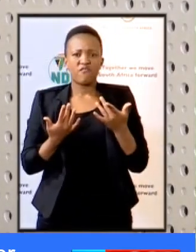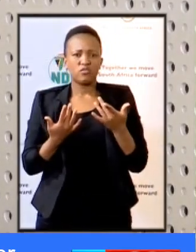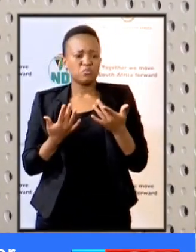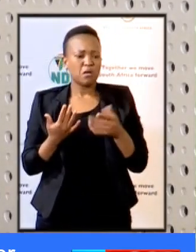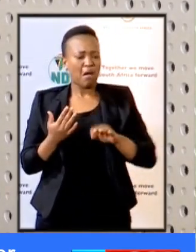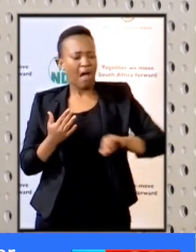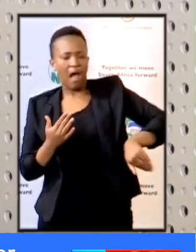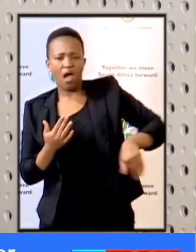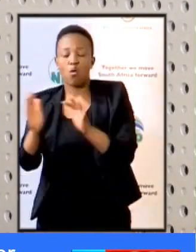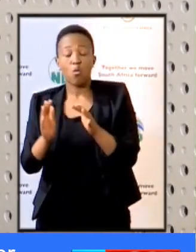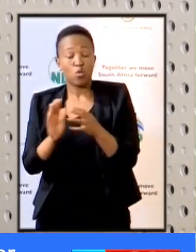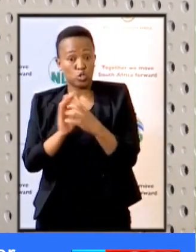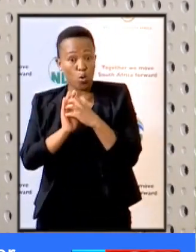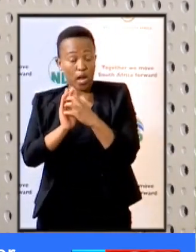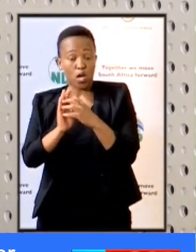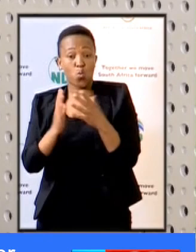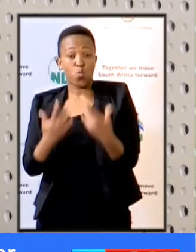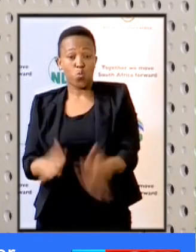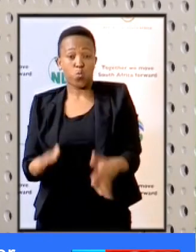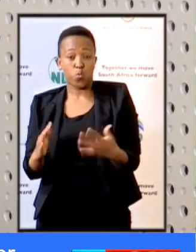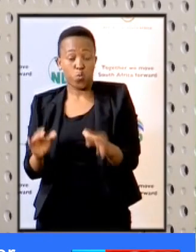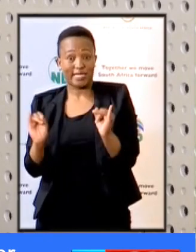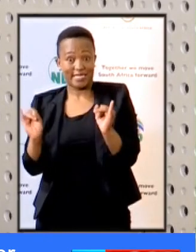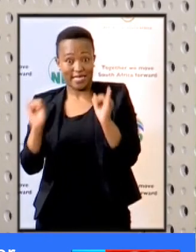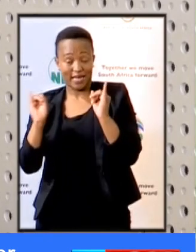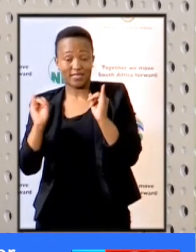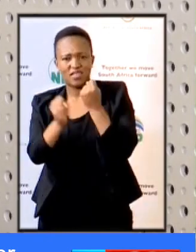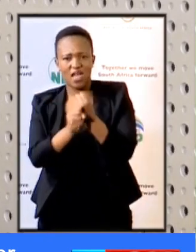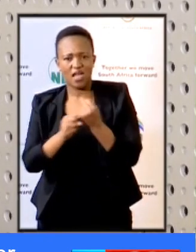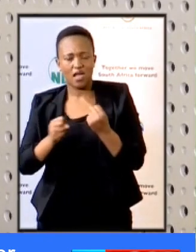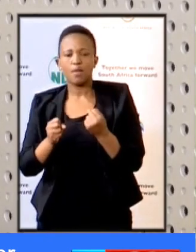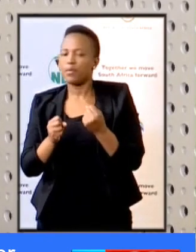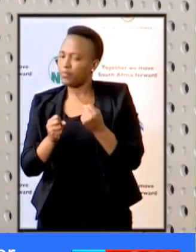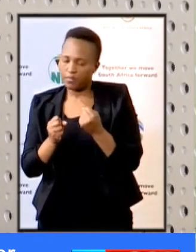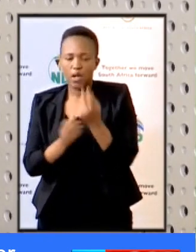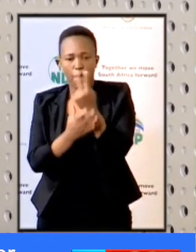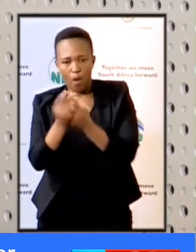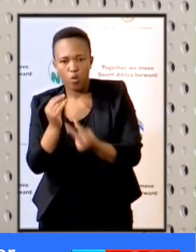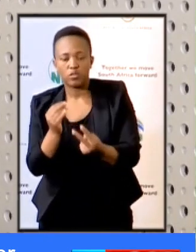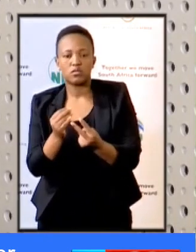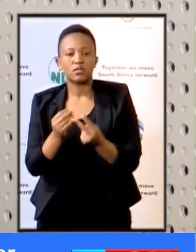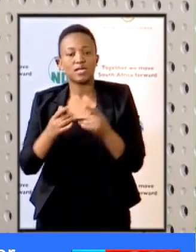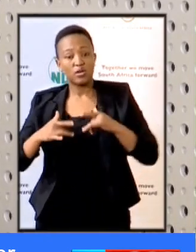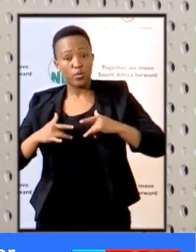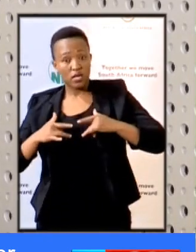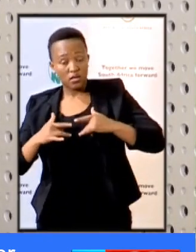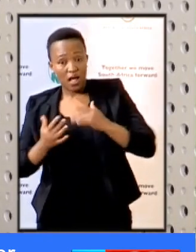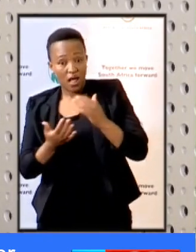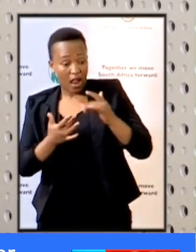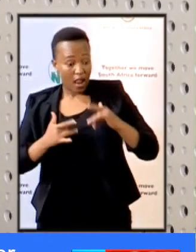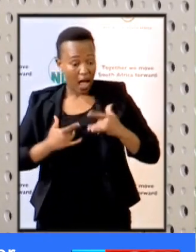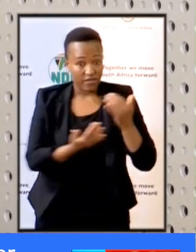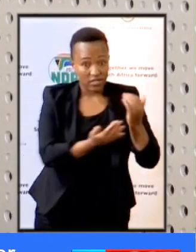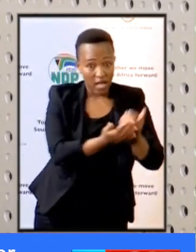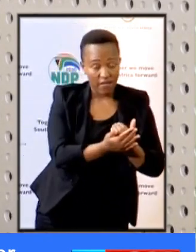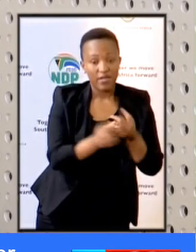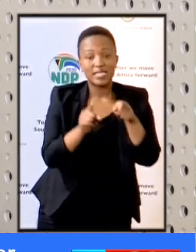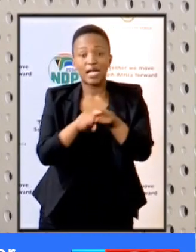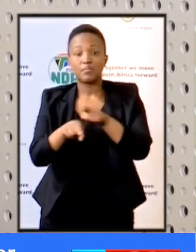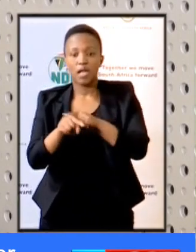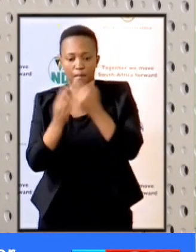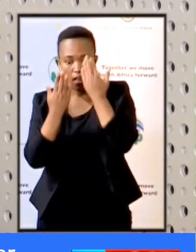a serious slogan. I know danger. We can't do both. We have to save lives and save the academic year if we can.